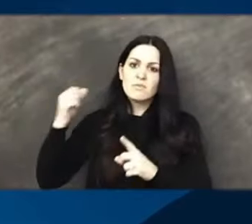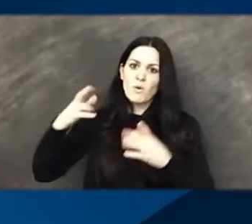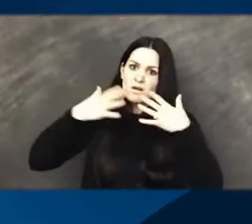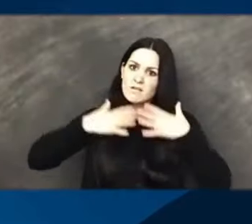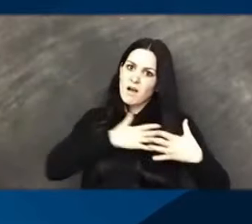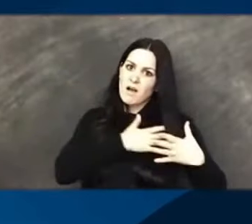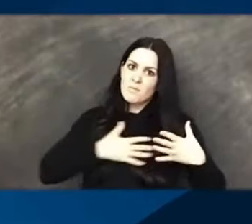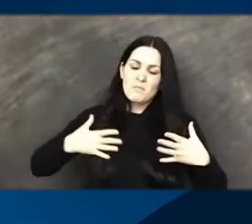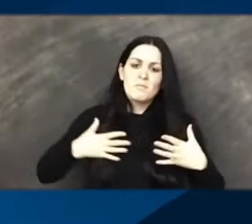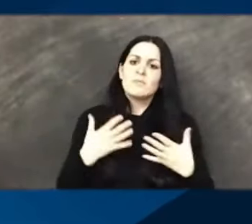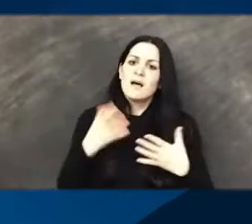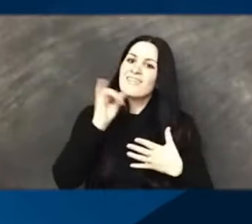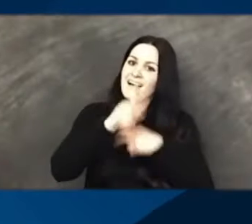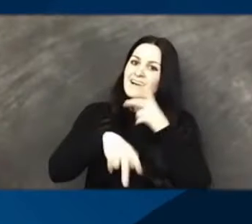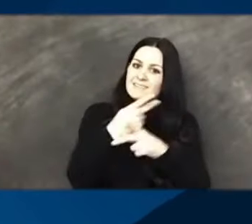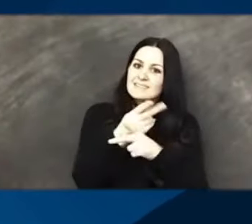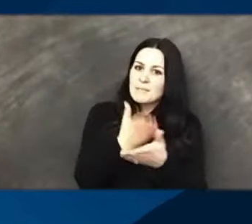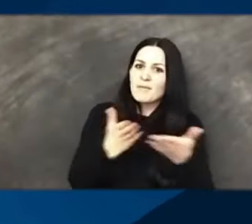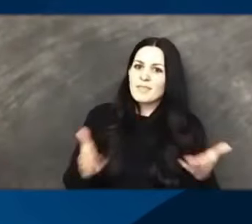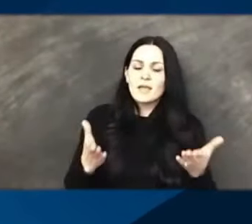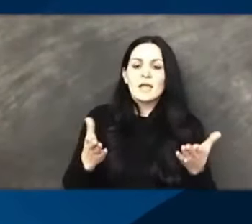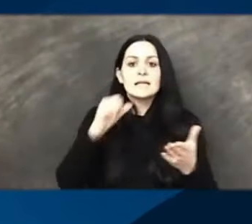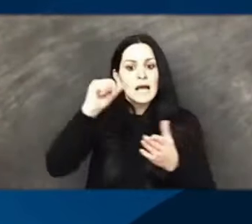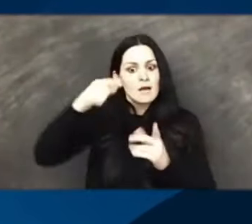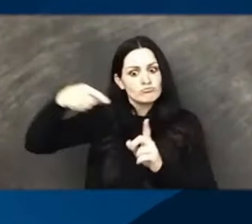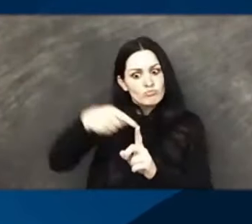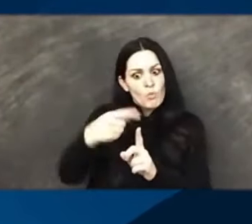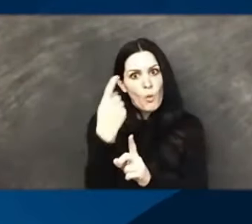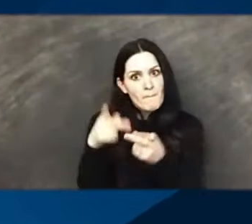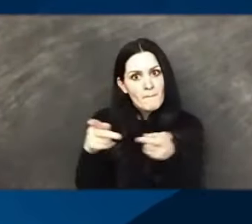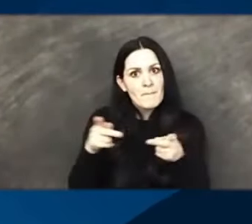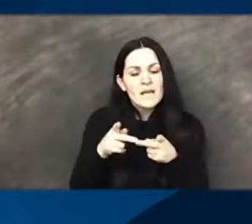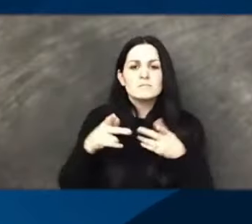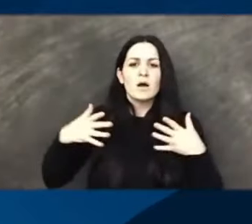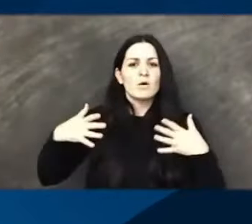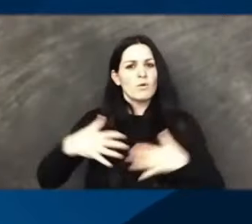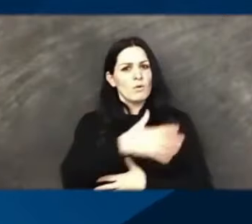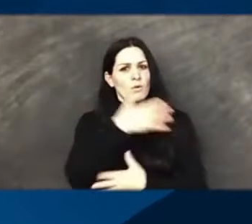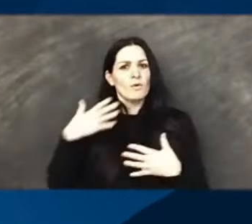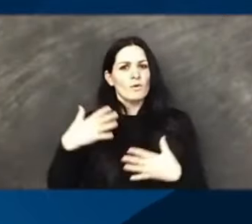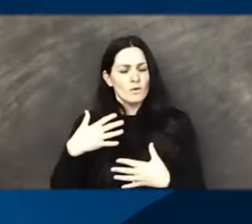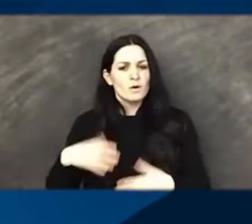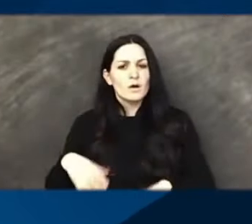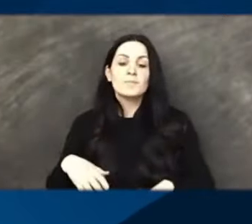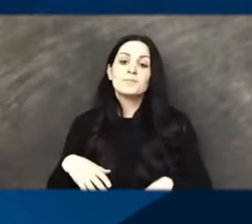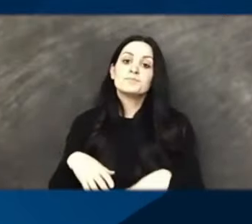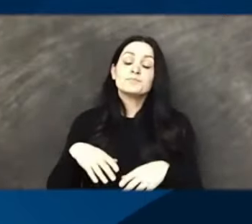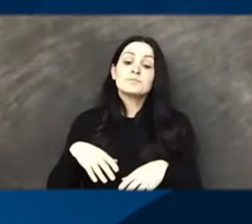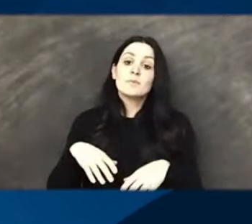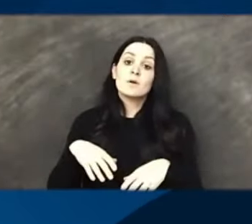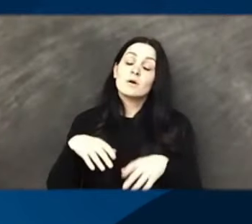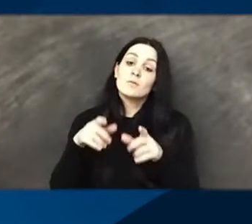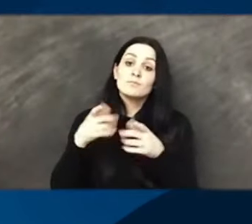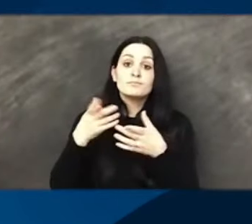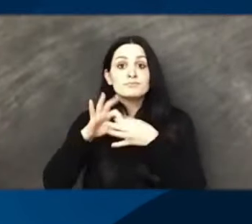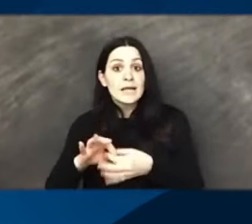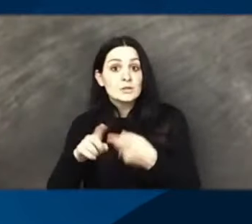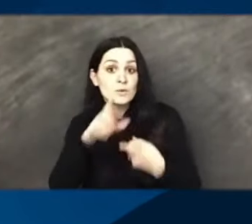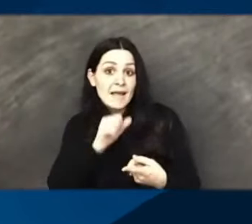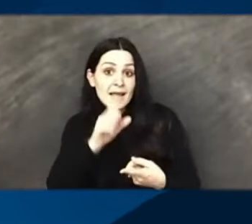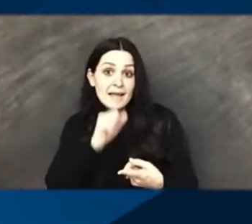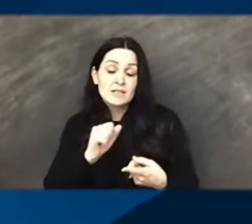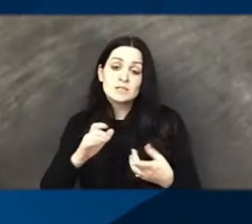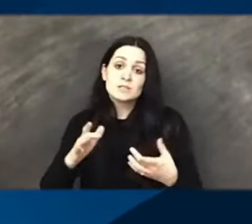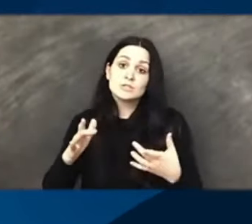Those types of things that are just a little bit harder to quantify. And then when you're looking at ages, especially in younger